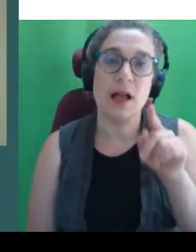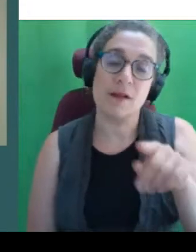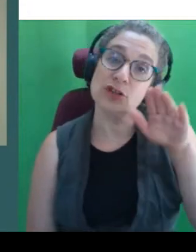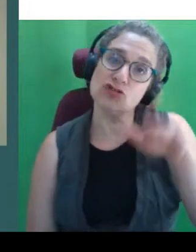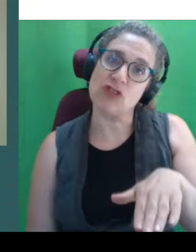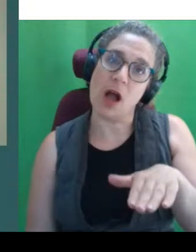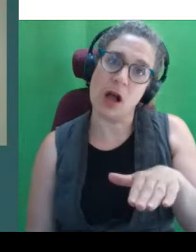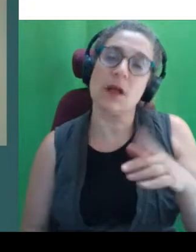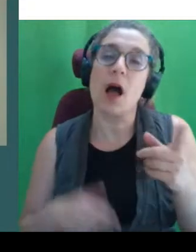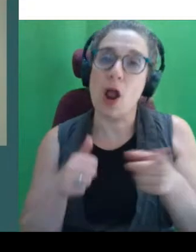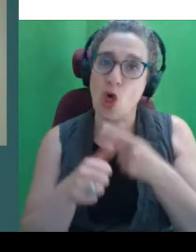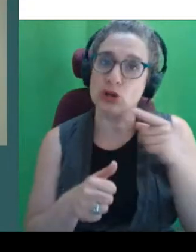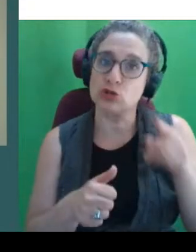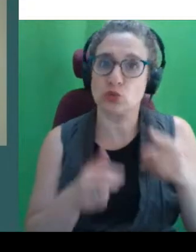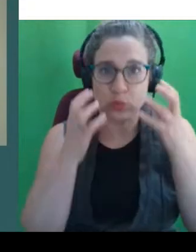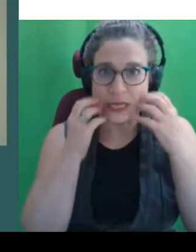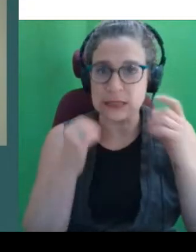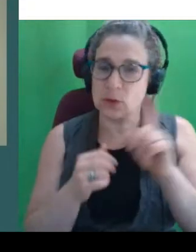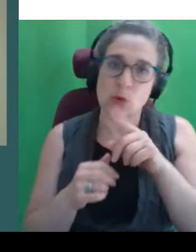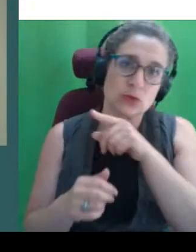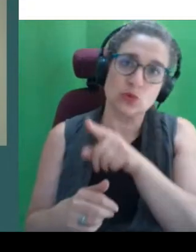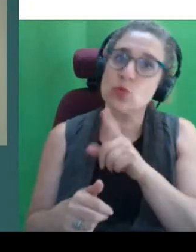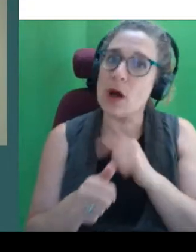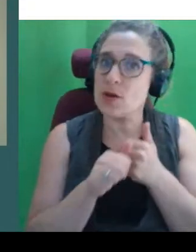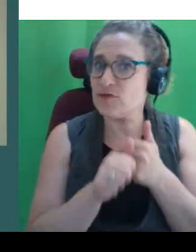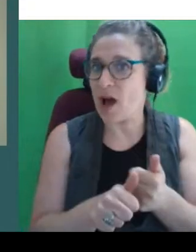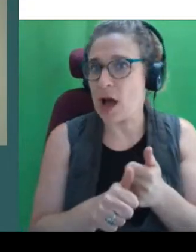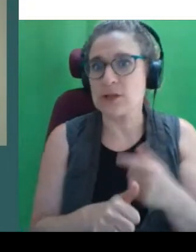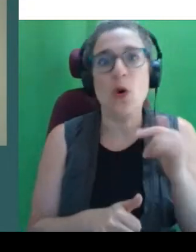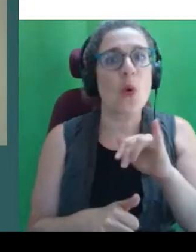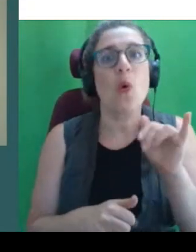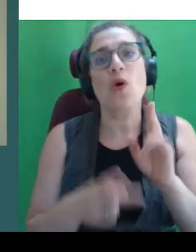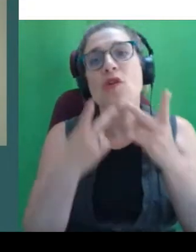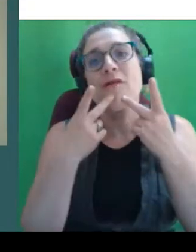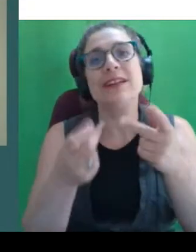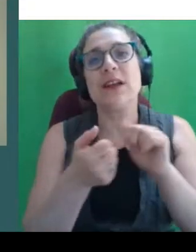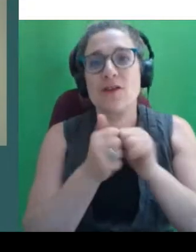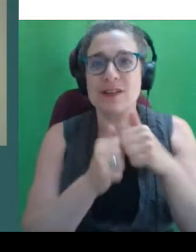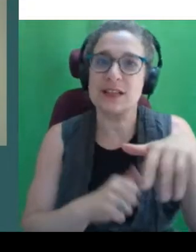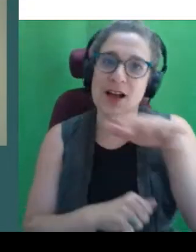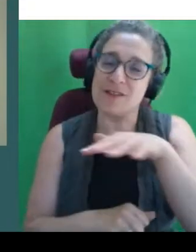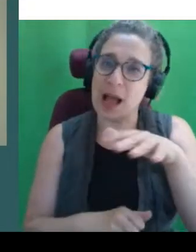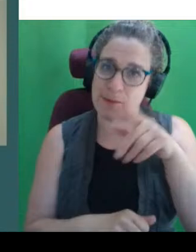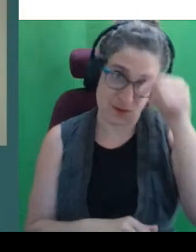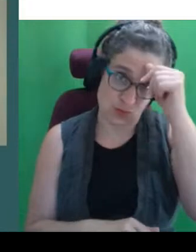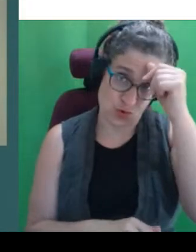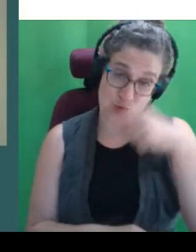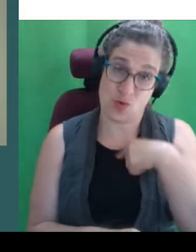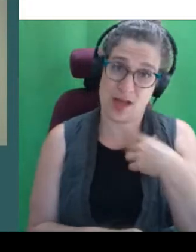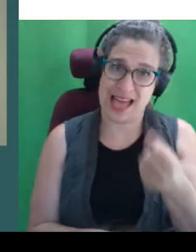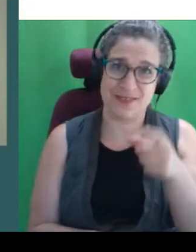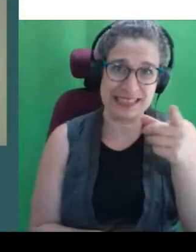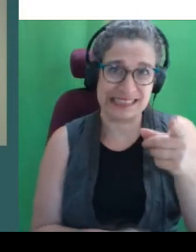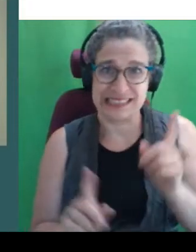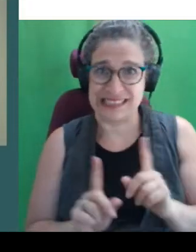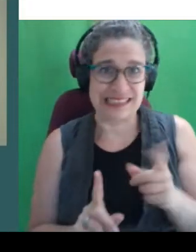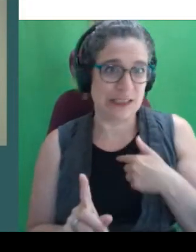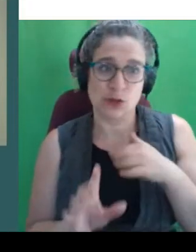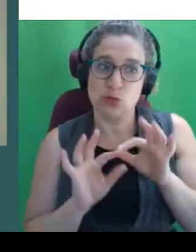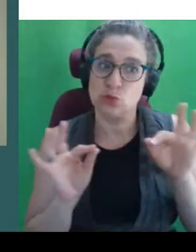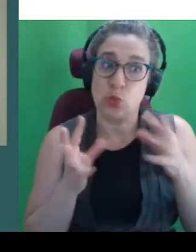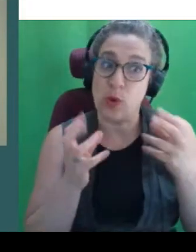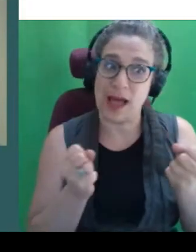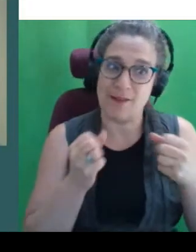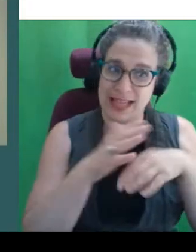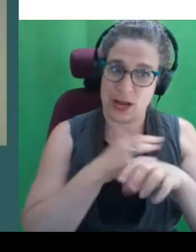And also, what advice would you give for visiting friends and family with cats if you know you're allergic to cats and you don't have cats in the house? And there's